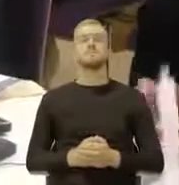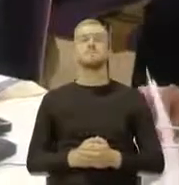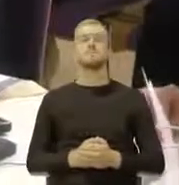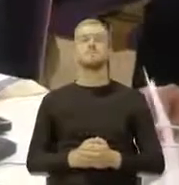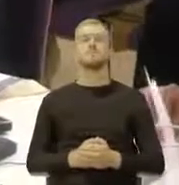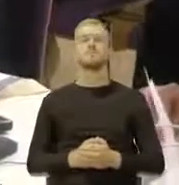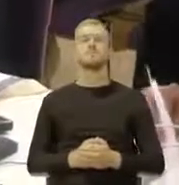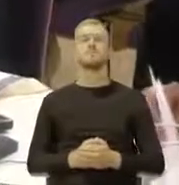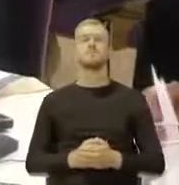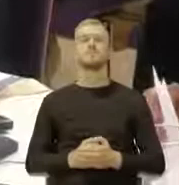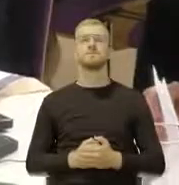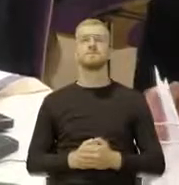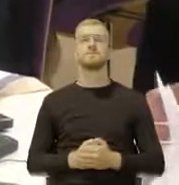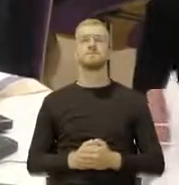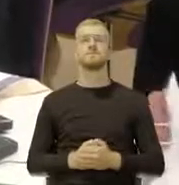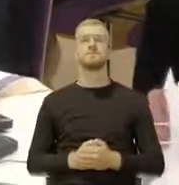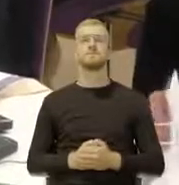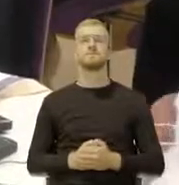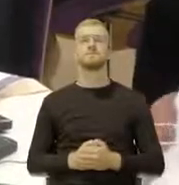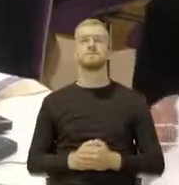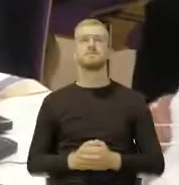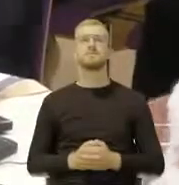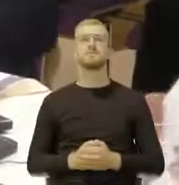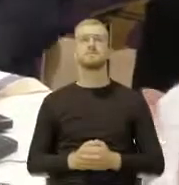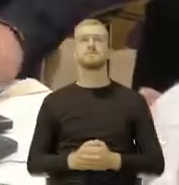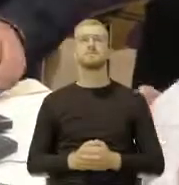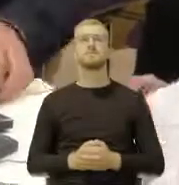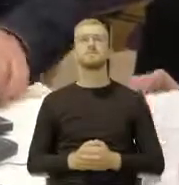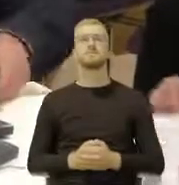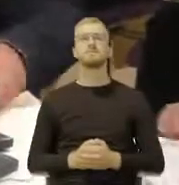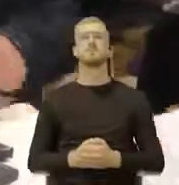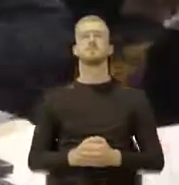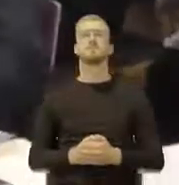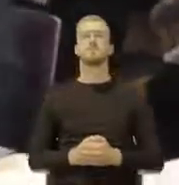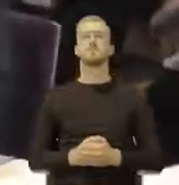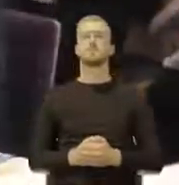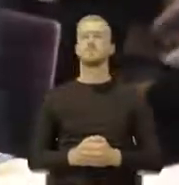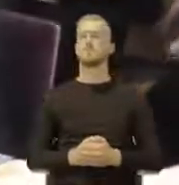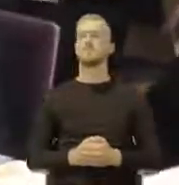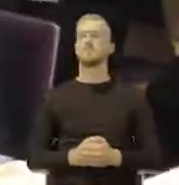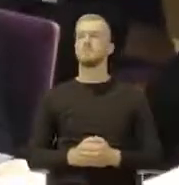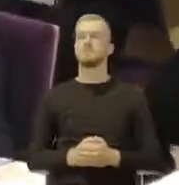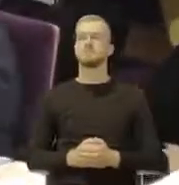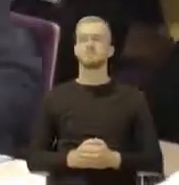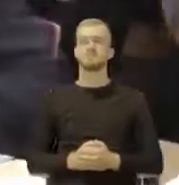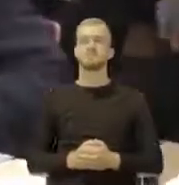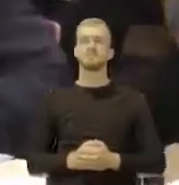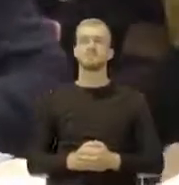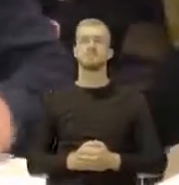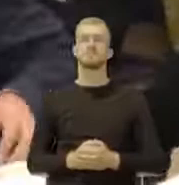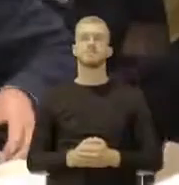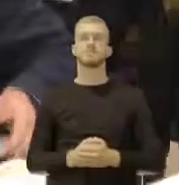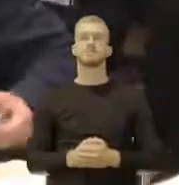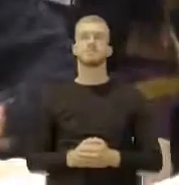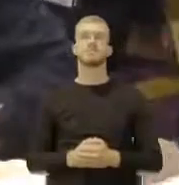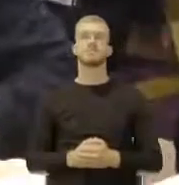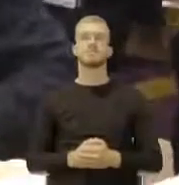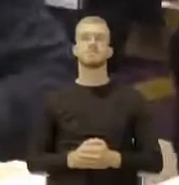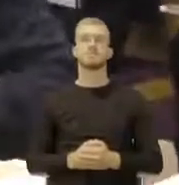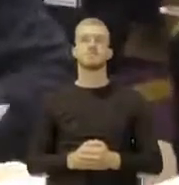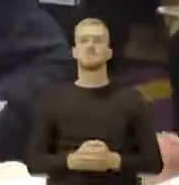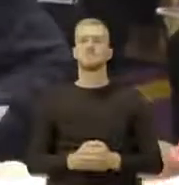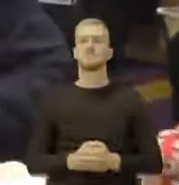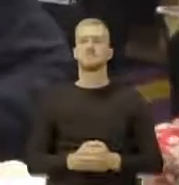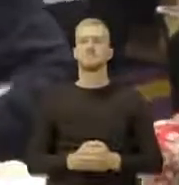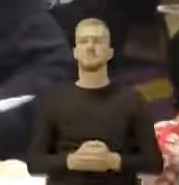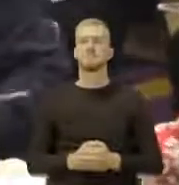Muy buenos días para todos. Muchísimas gracias por la invitación. Es para mí un honor venir de una ciudad intermedia como